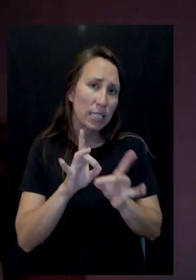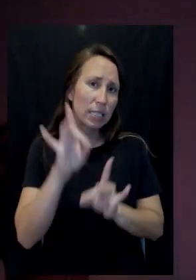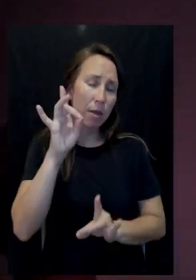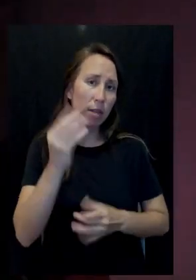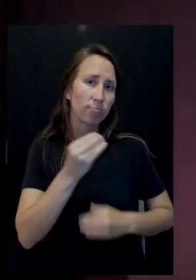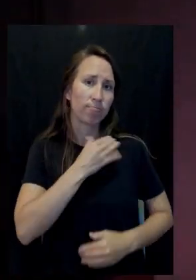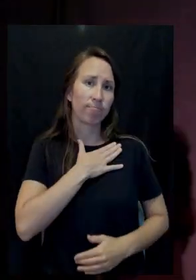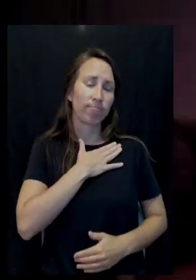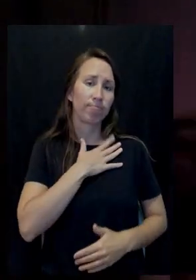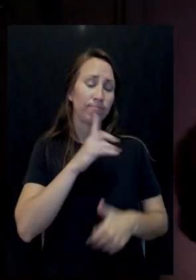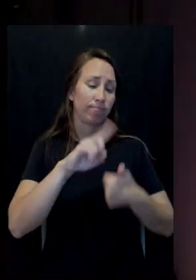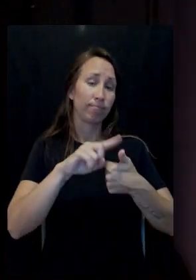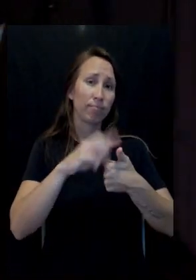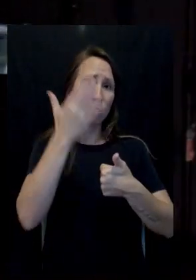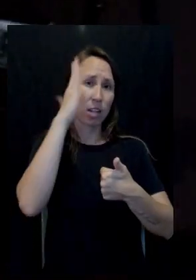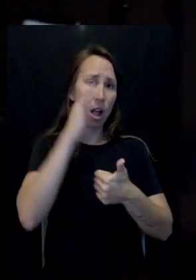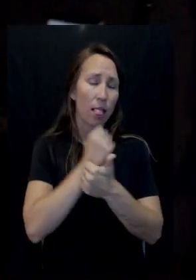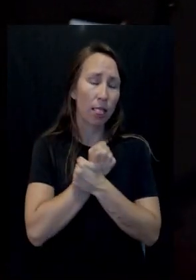This, God loves you.